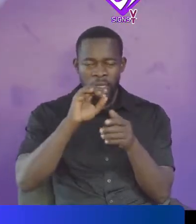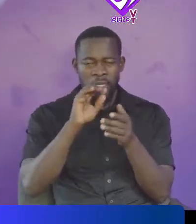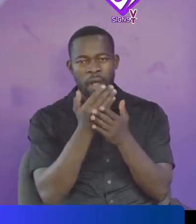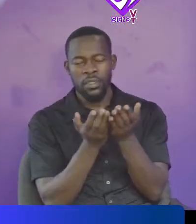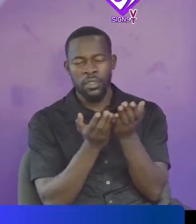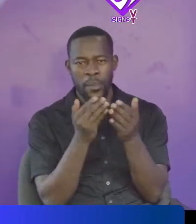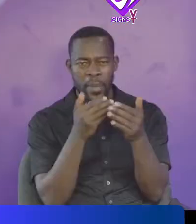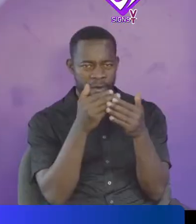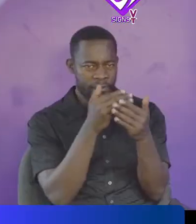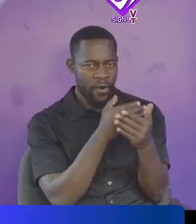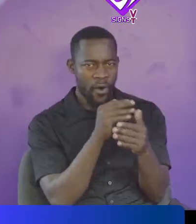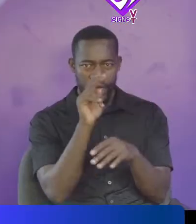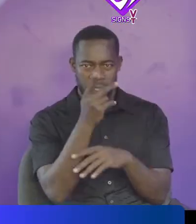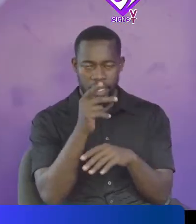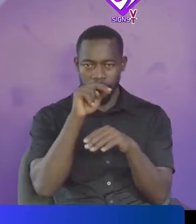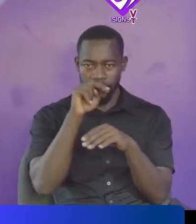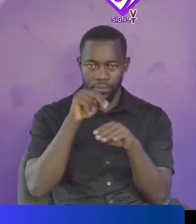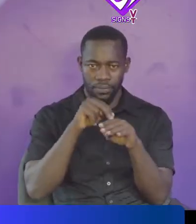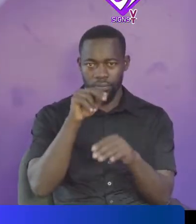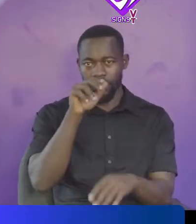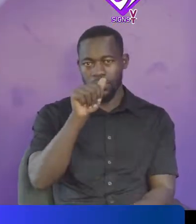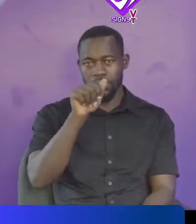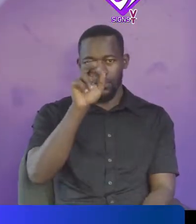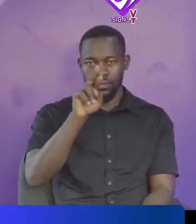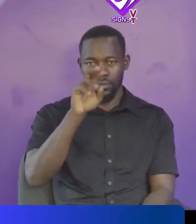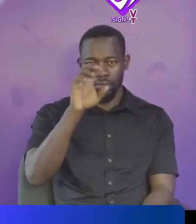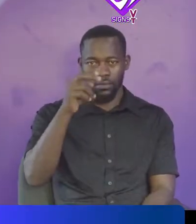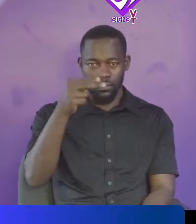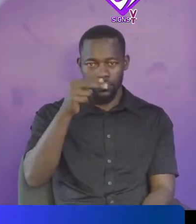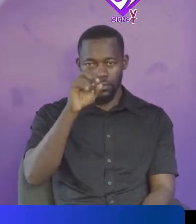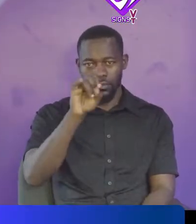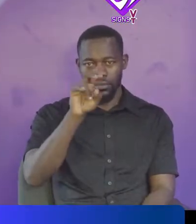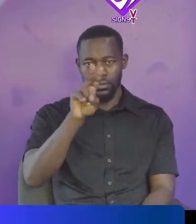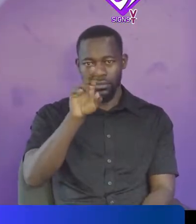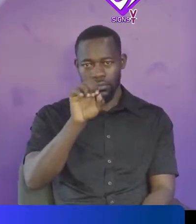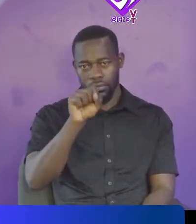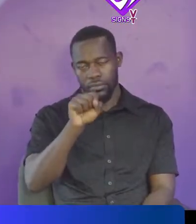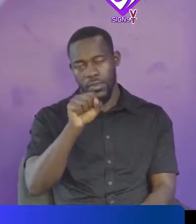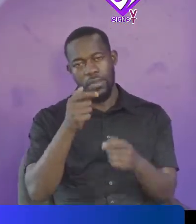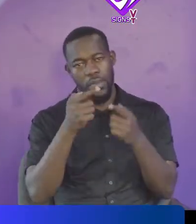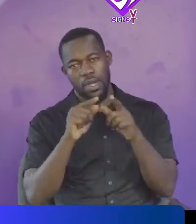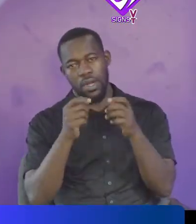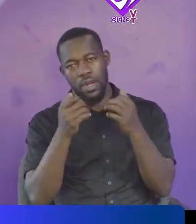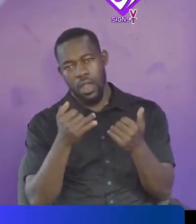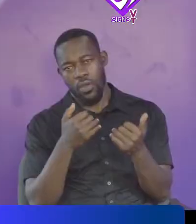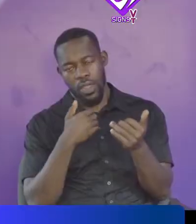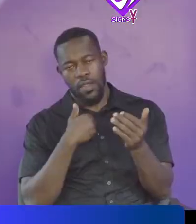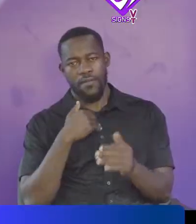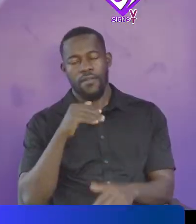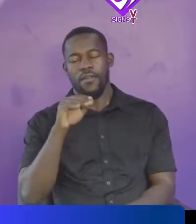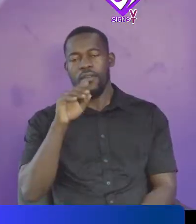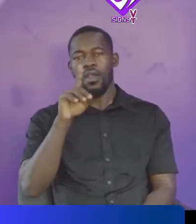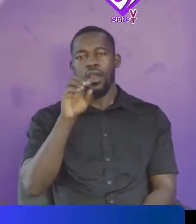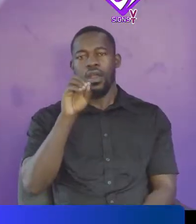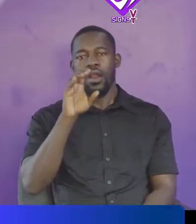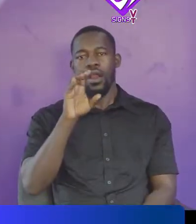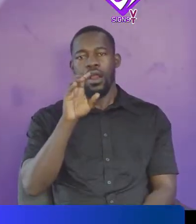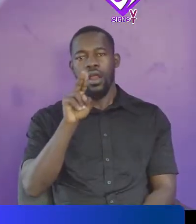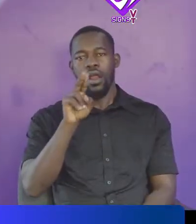Archives, period. Then now we have something called documentation service. It was a part of something that was added to